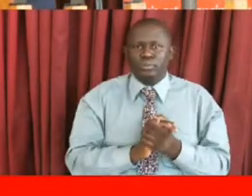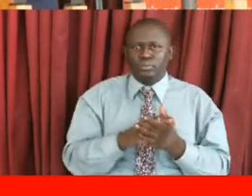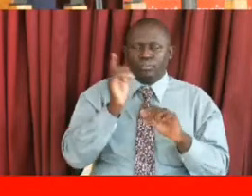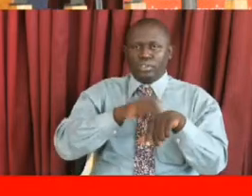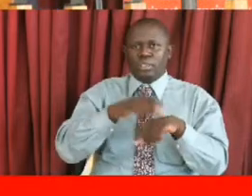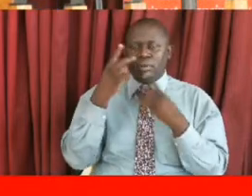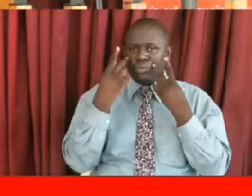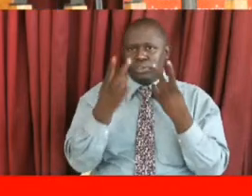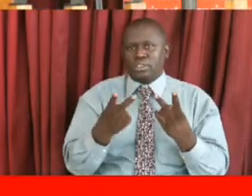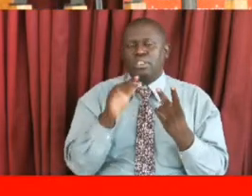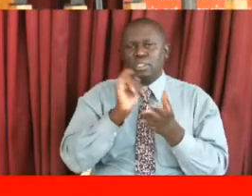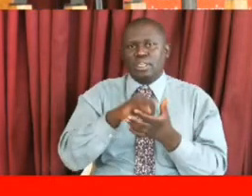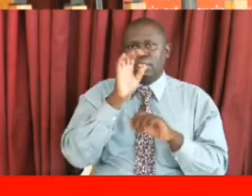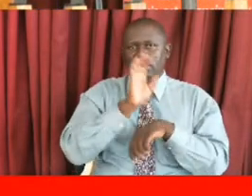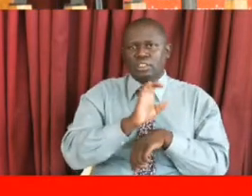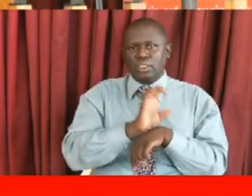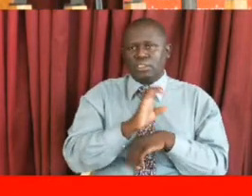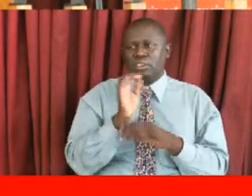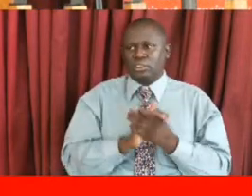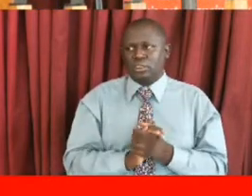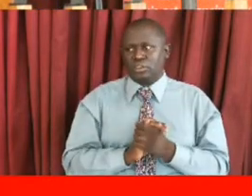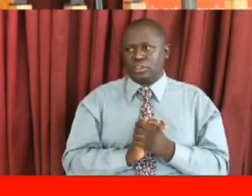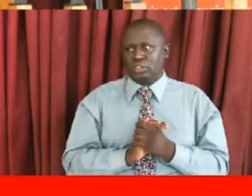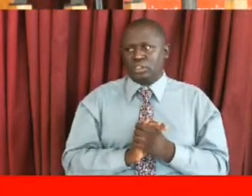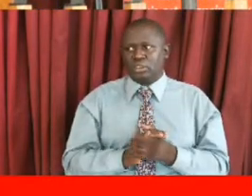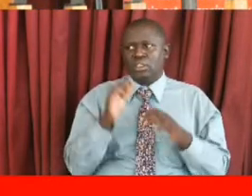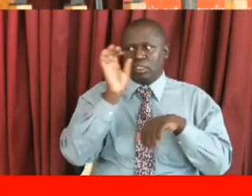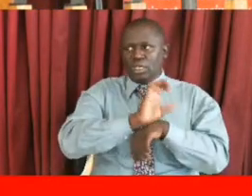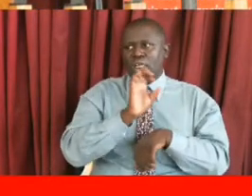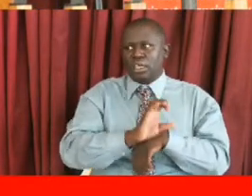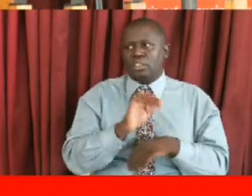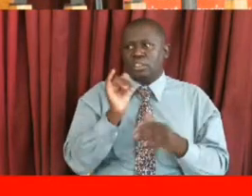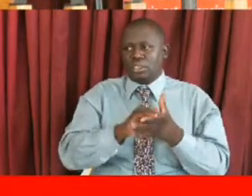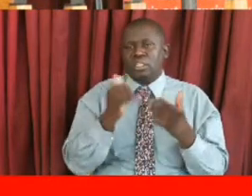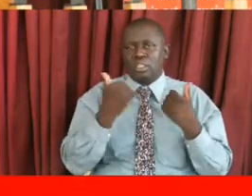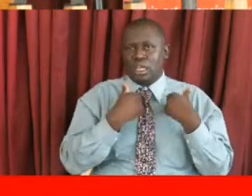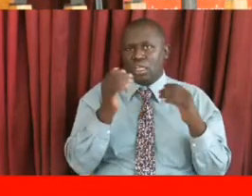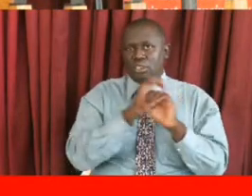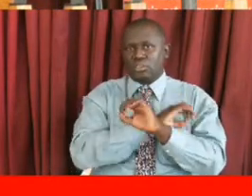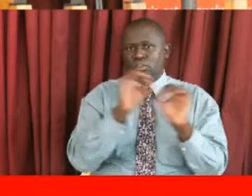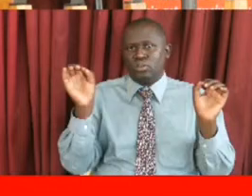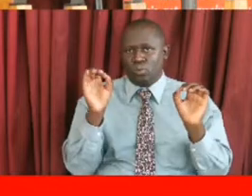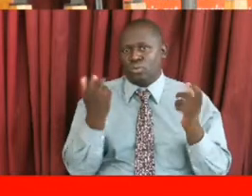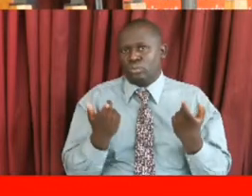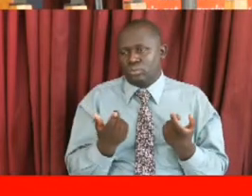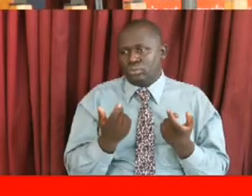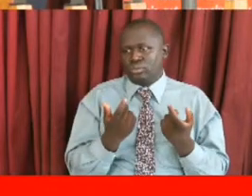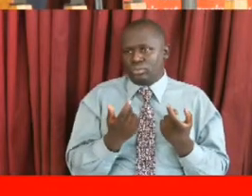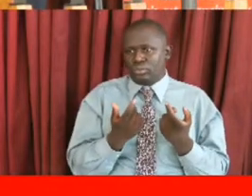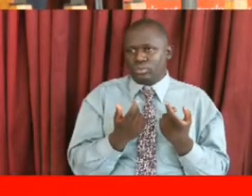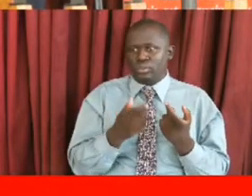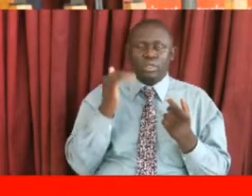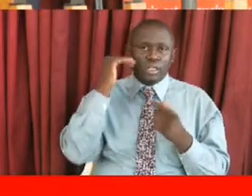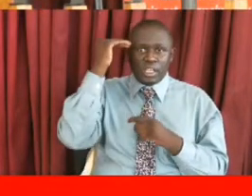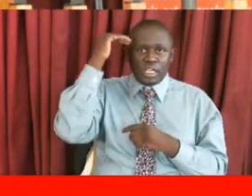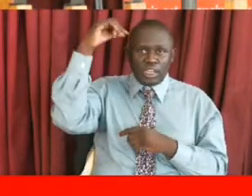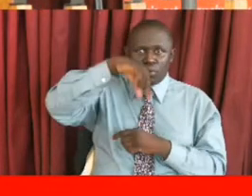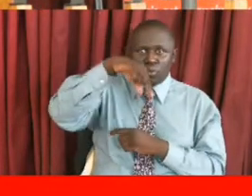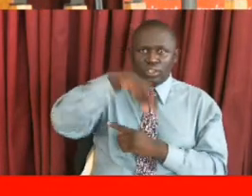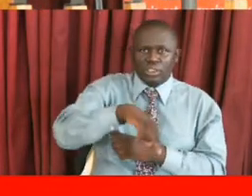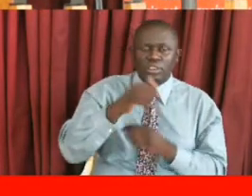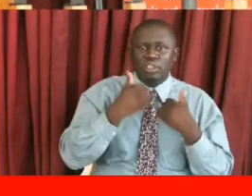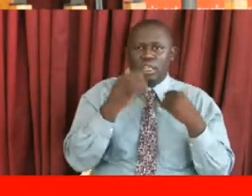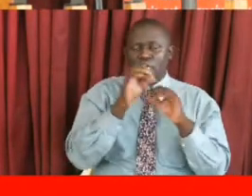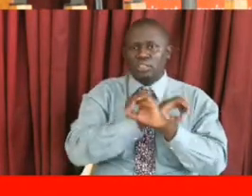will see such a church a church that has no Global headquarters has no